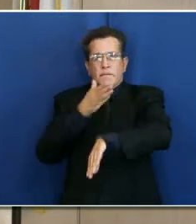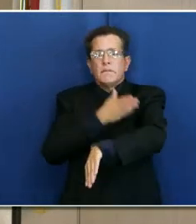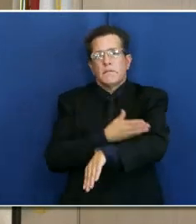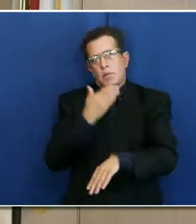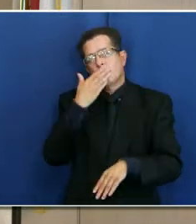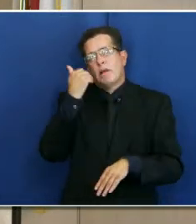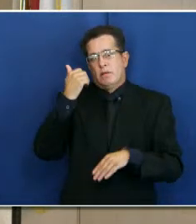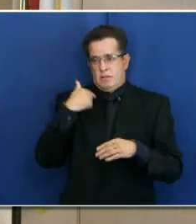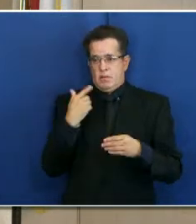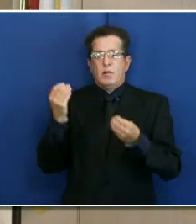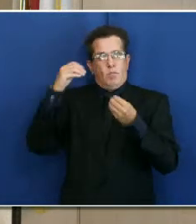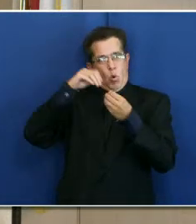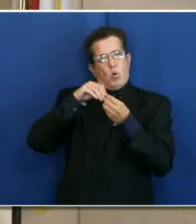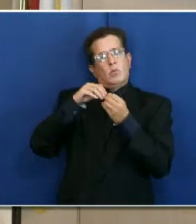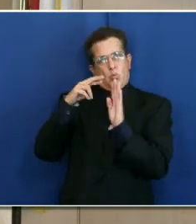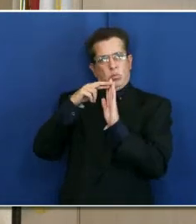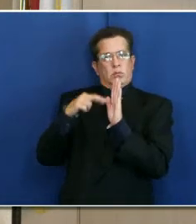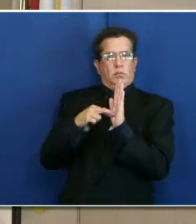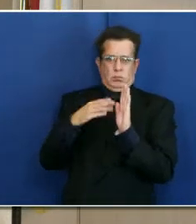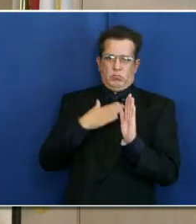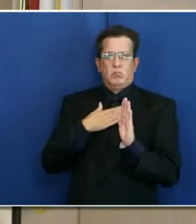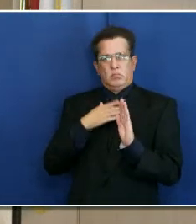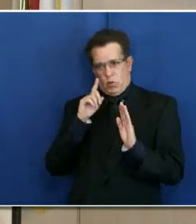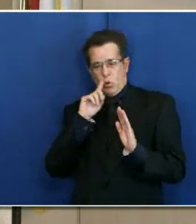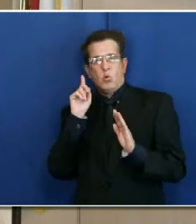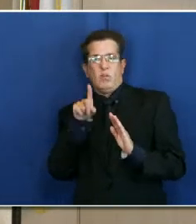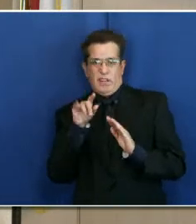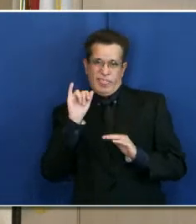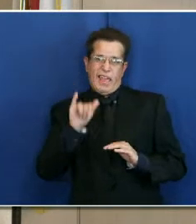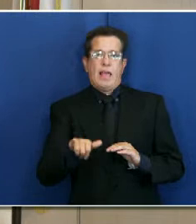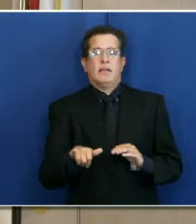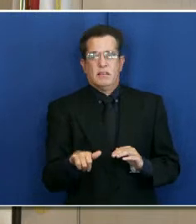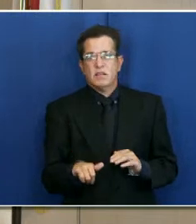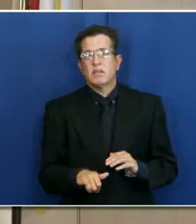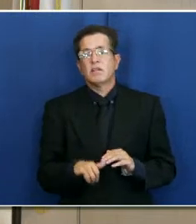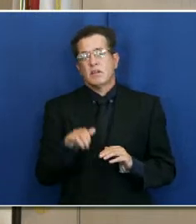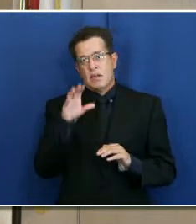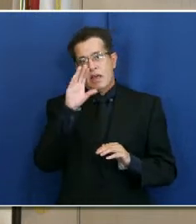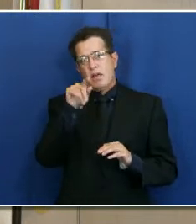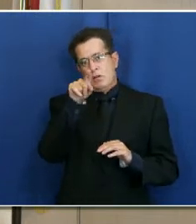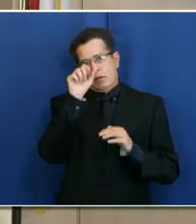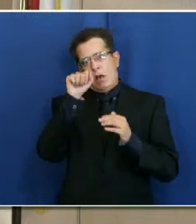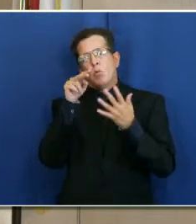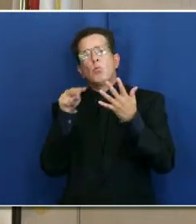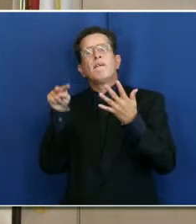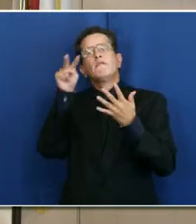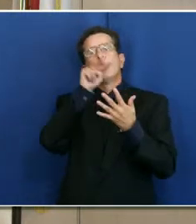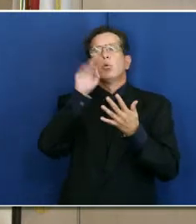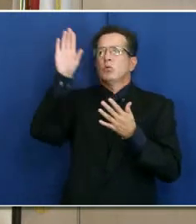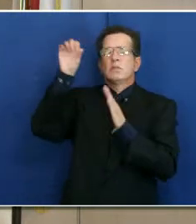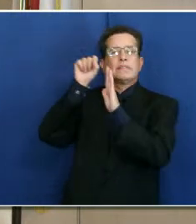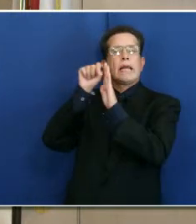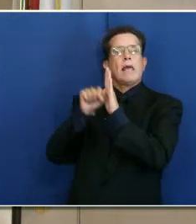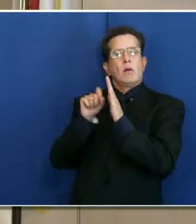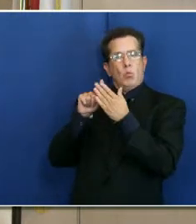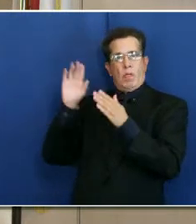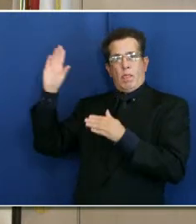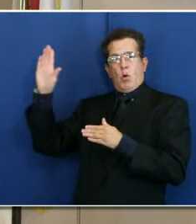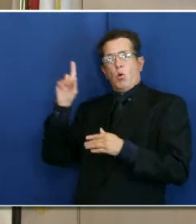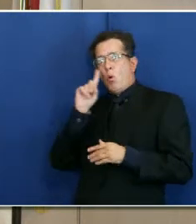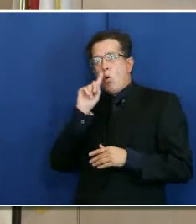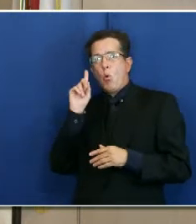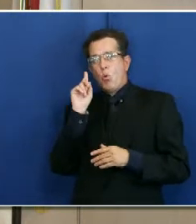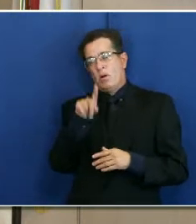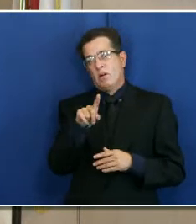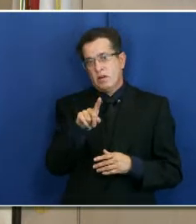of being more restrictive. If you will review the state's guidance, actually some